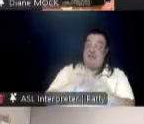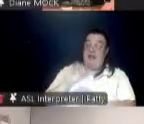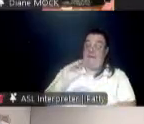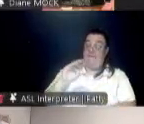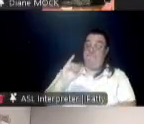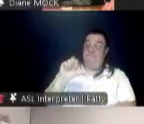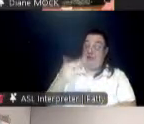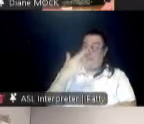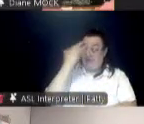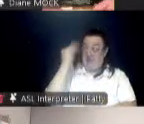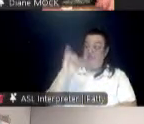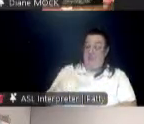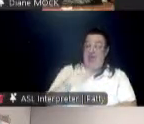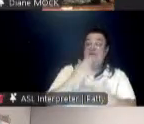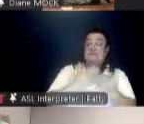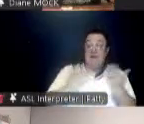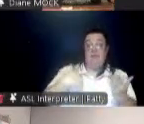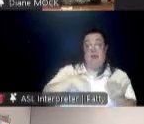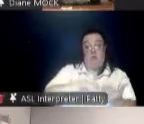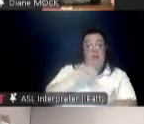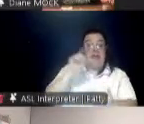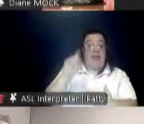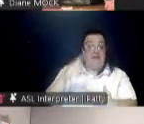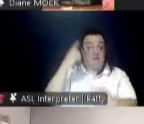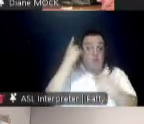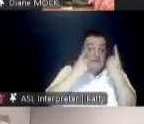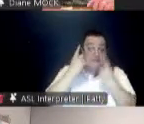to consider.